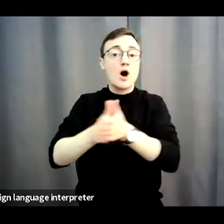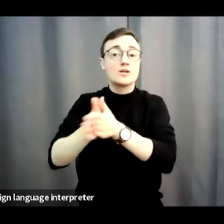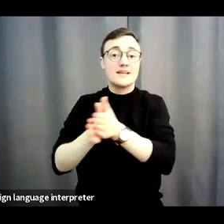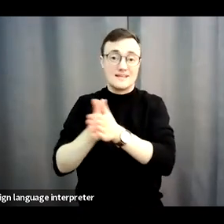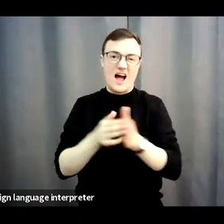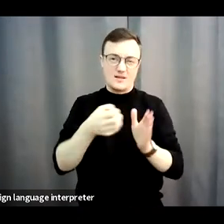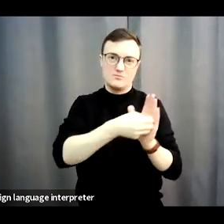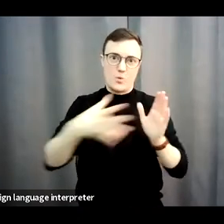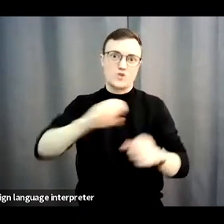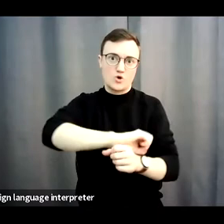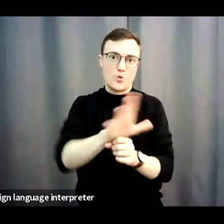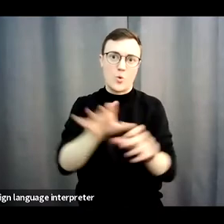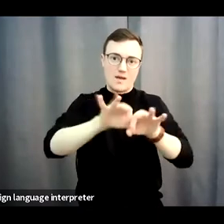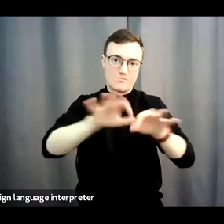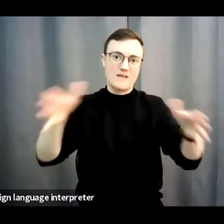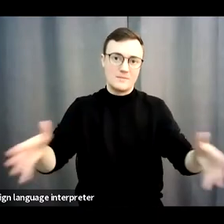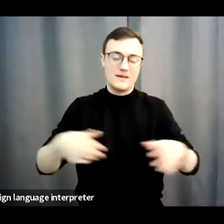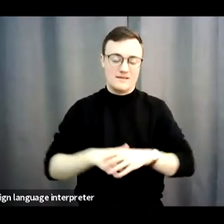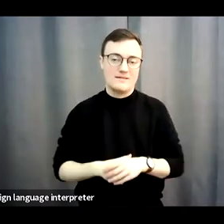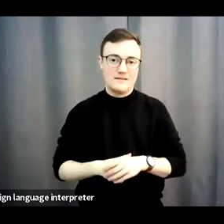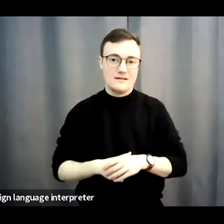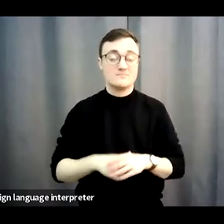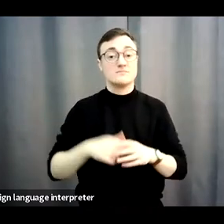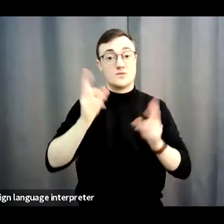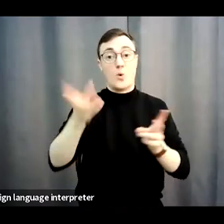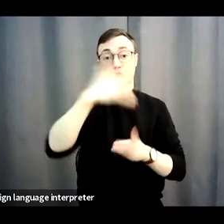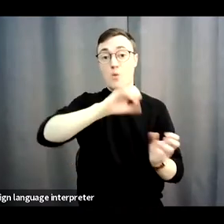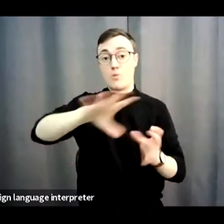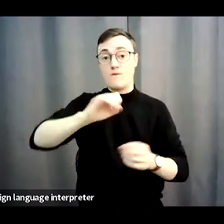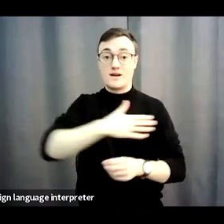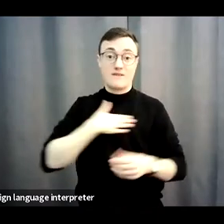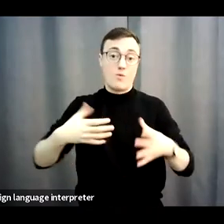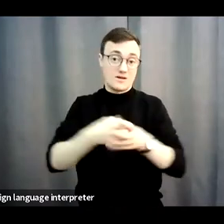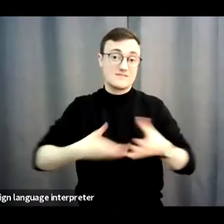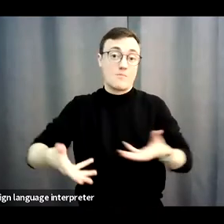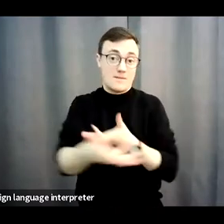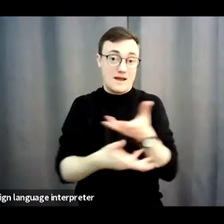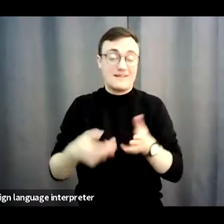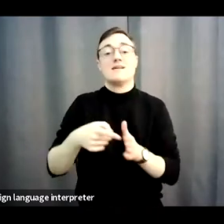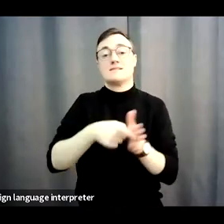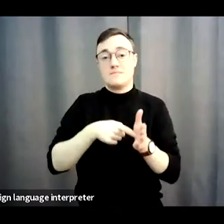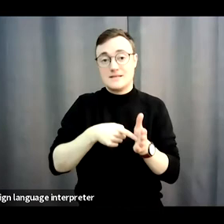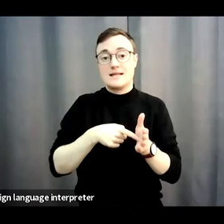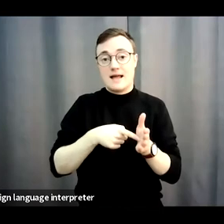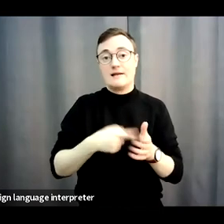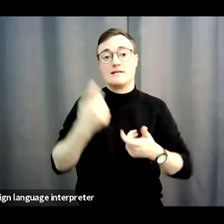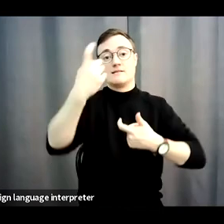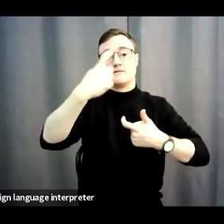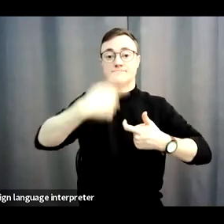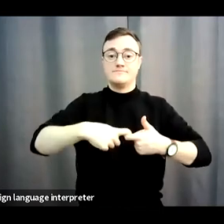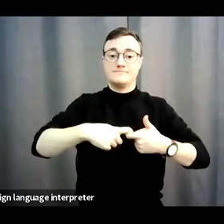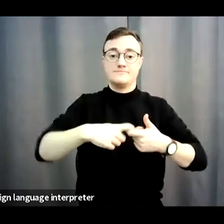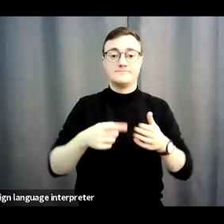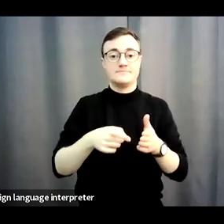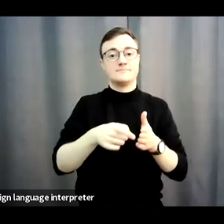posed also to our Nordic cooperation, not least when it comes to traditionally open